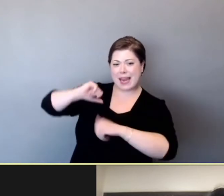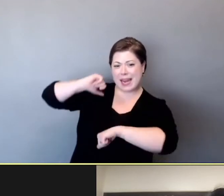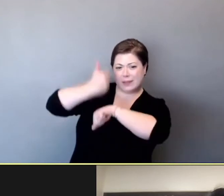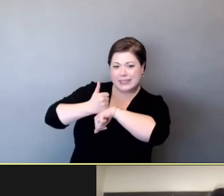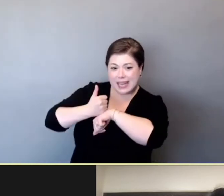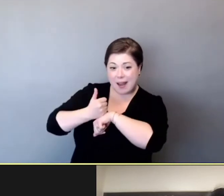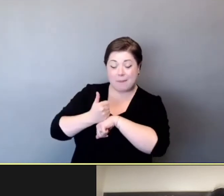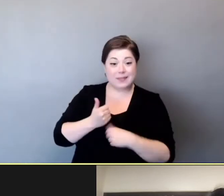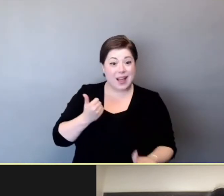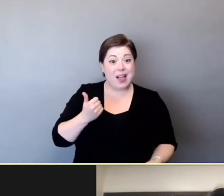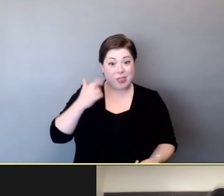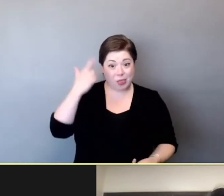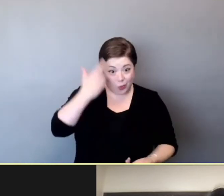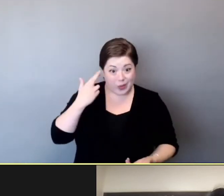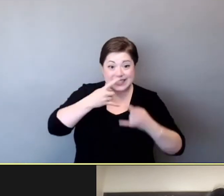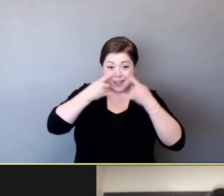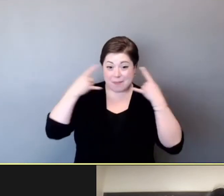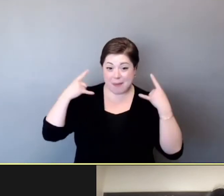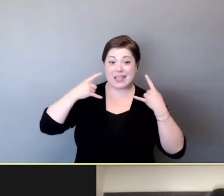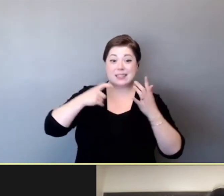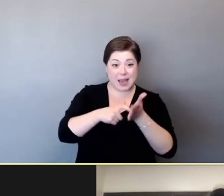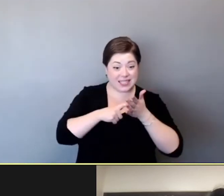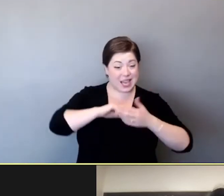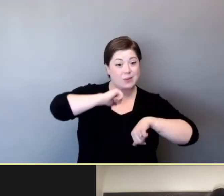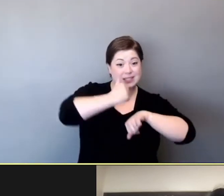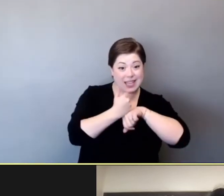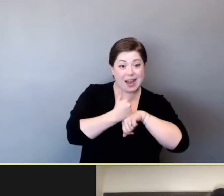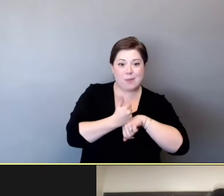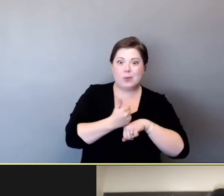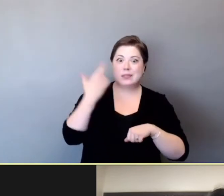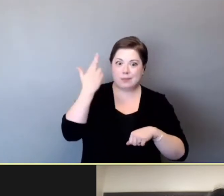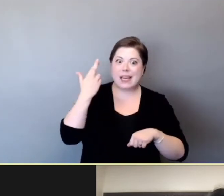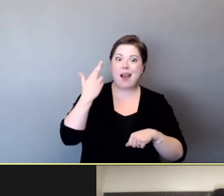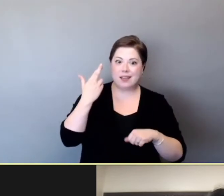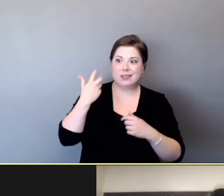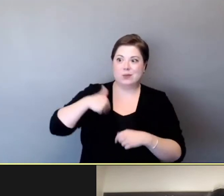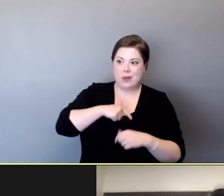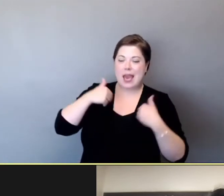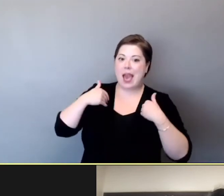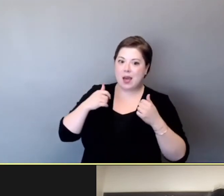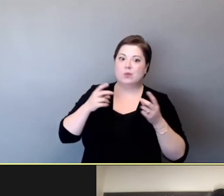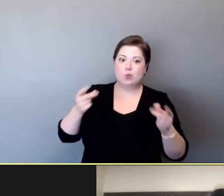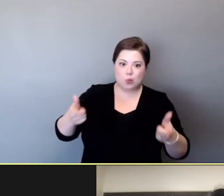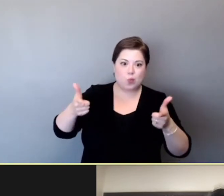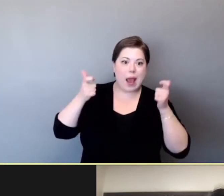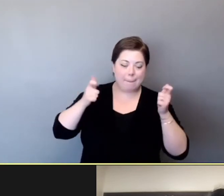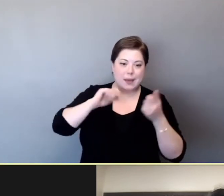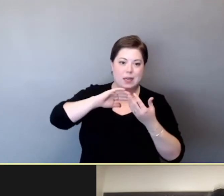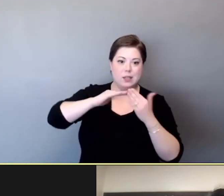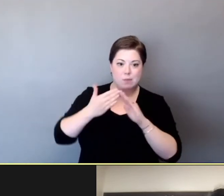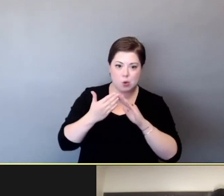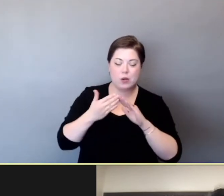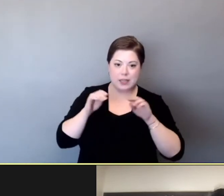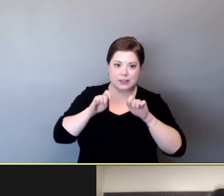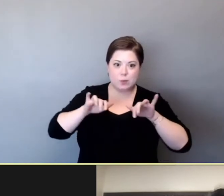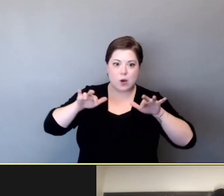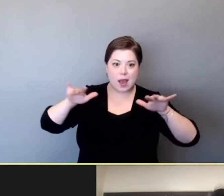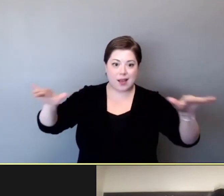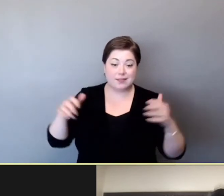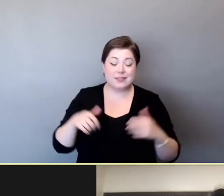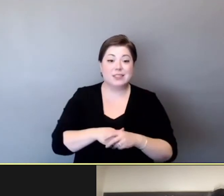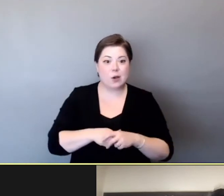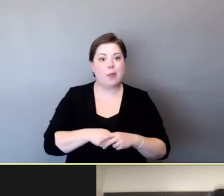rapid, unrestrained community spread. So there are 9 rules to tell the difference between correlation, which